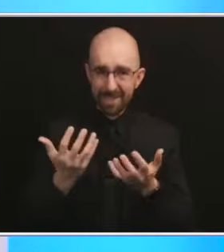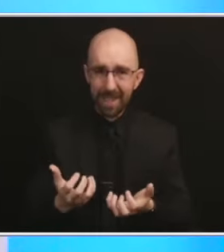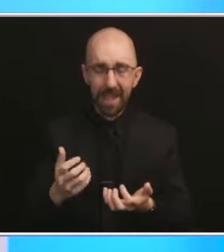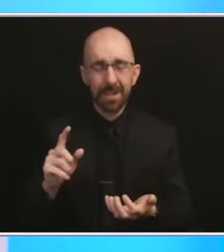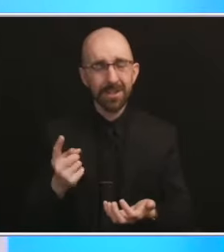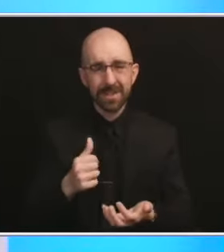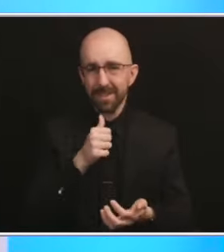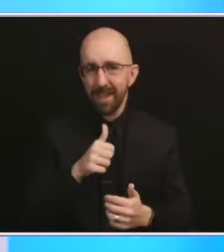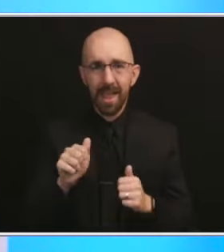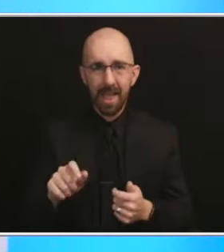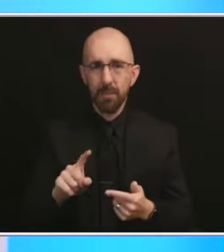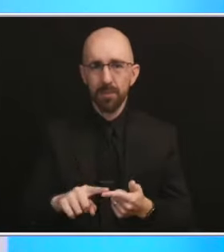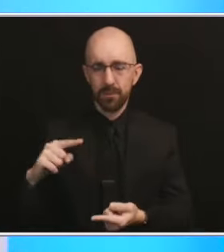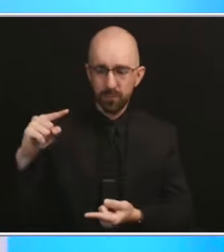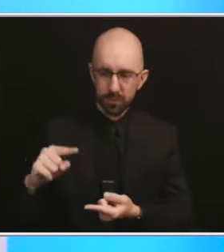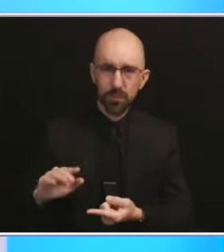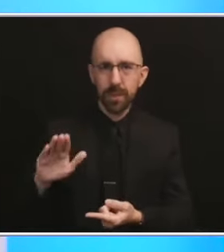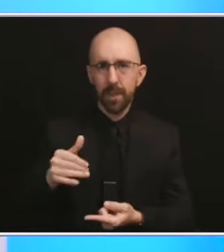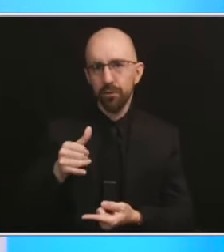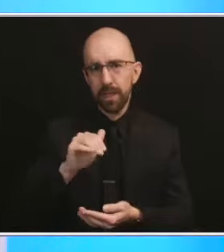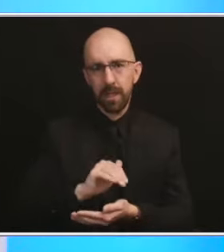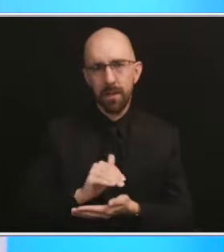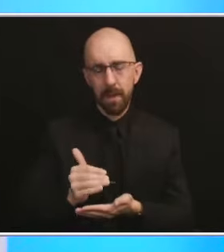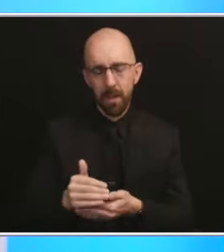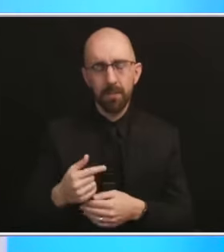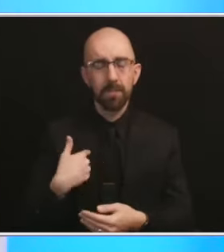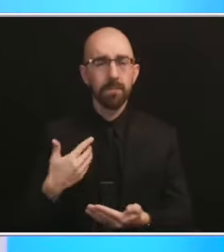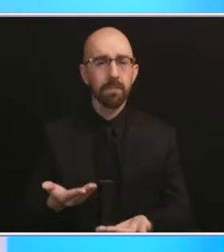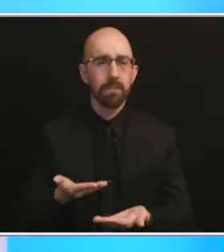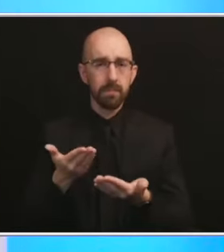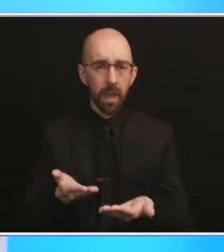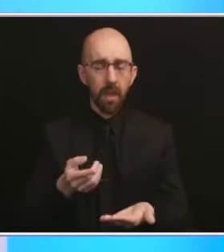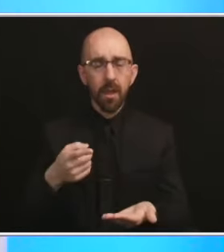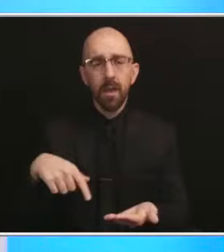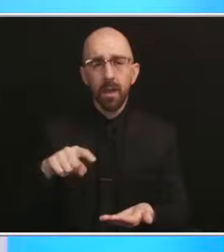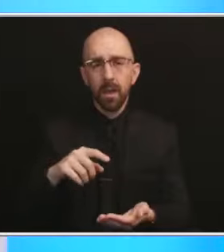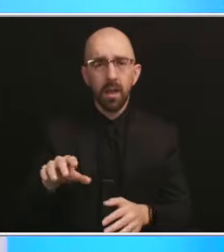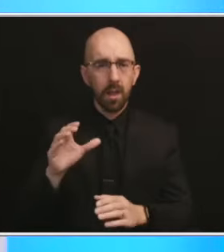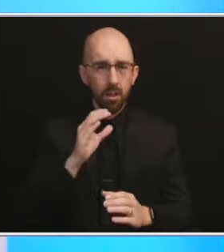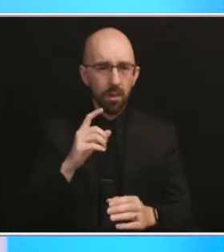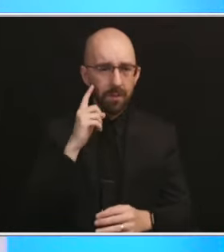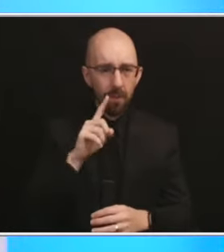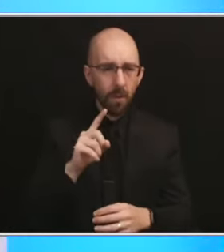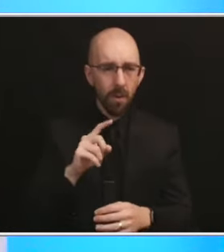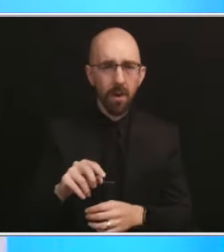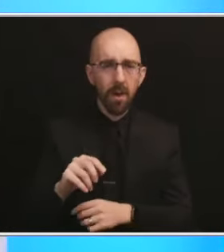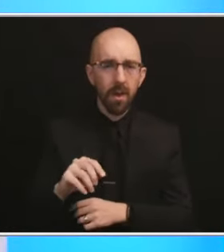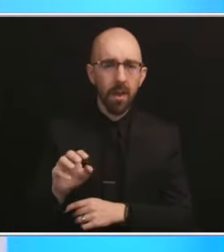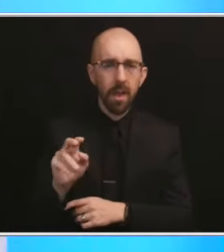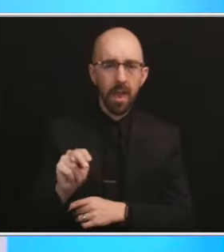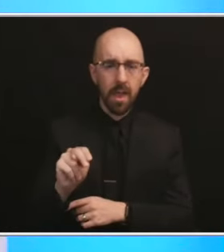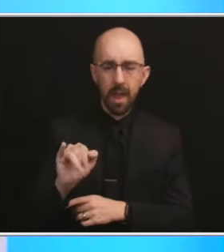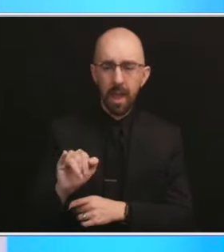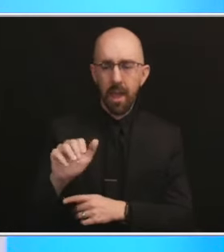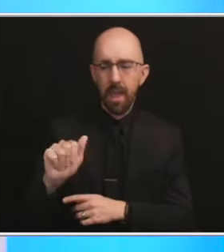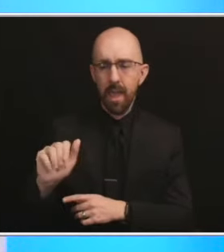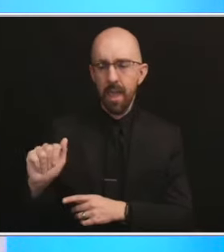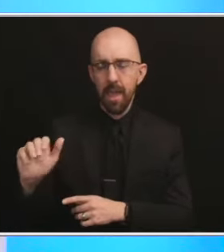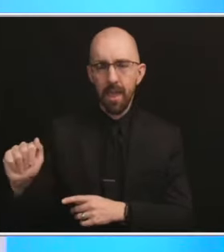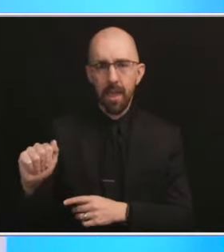to reduce their drinking. And I recommend you look for the NIAAA Alcohol